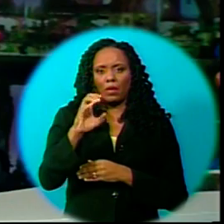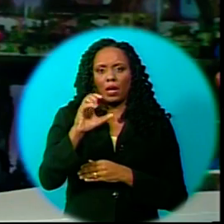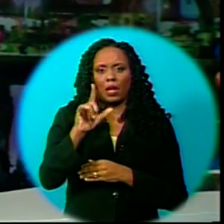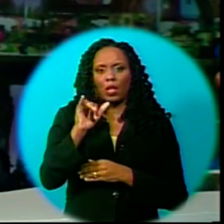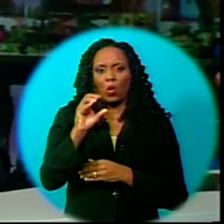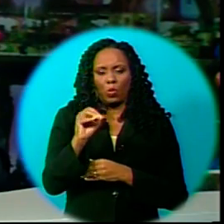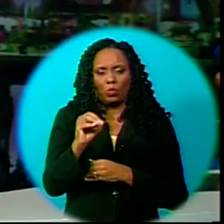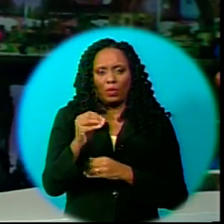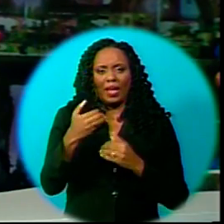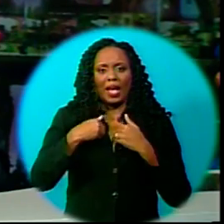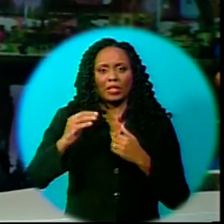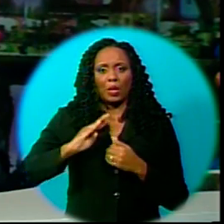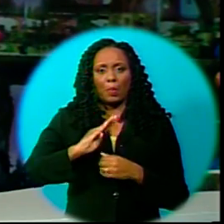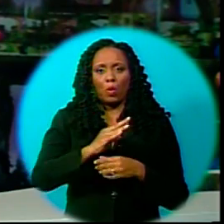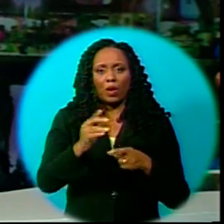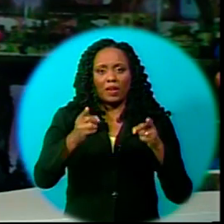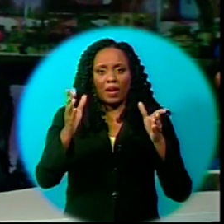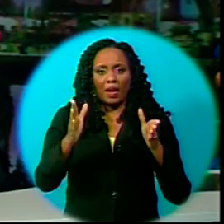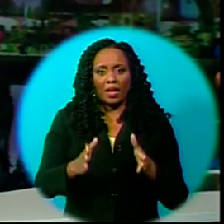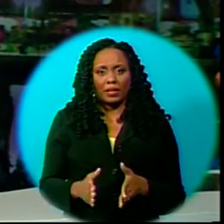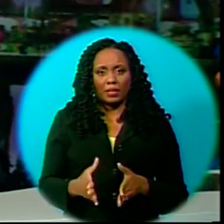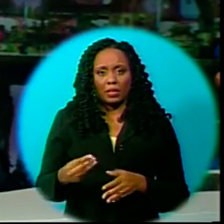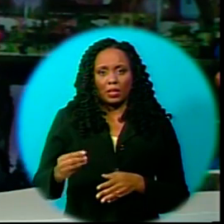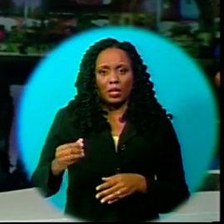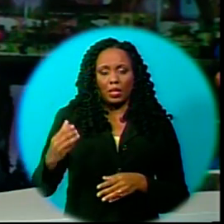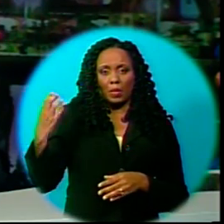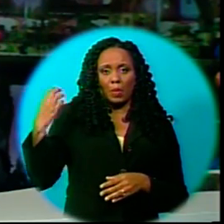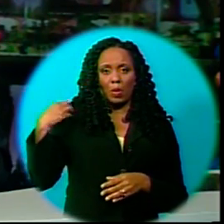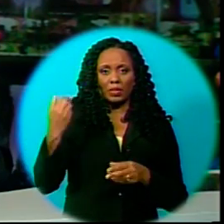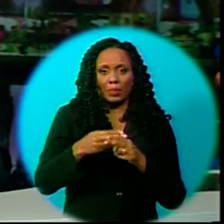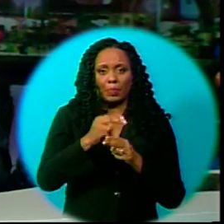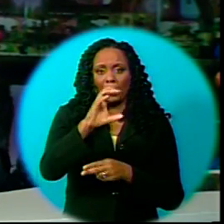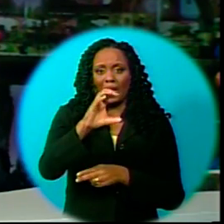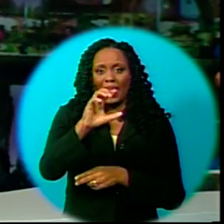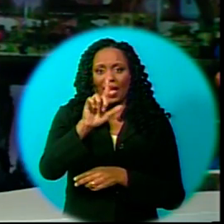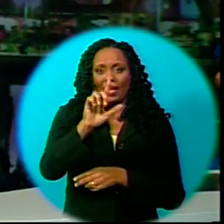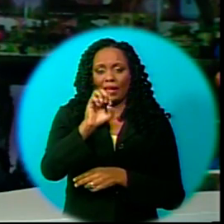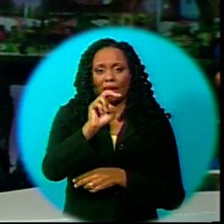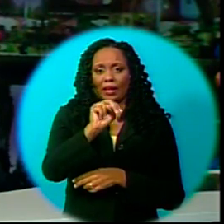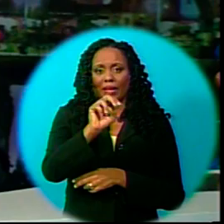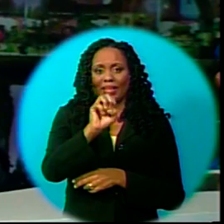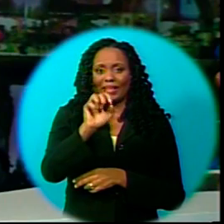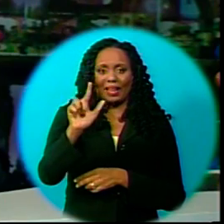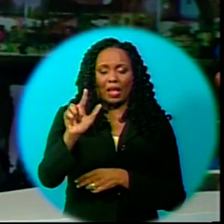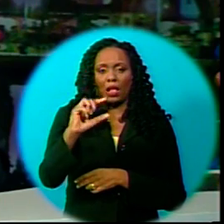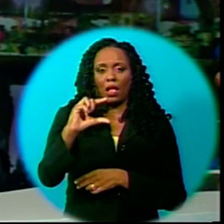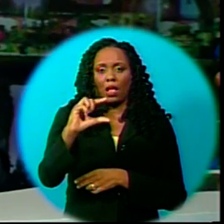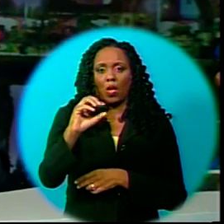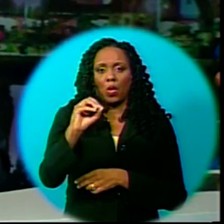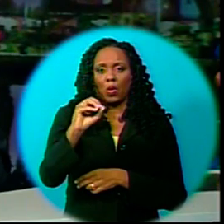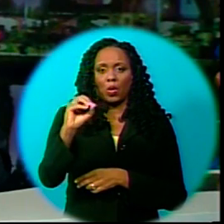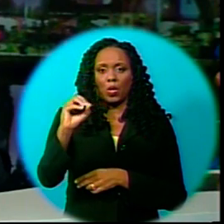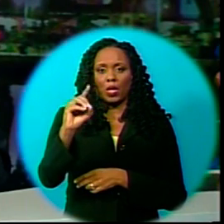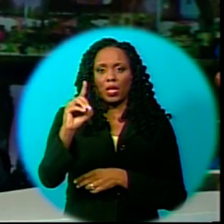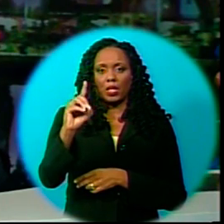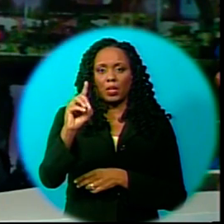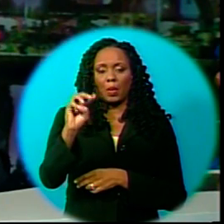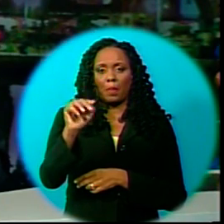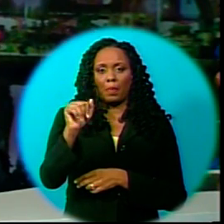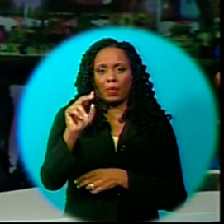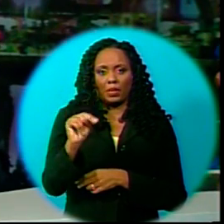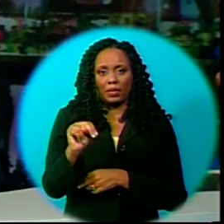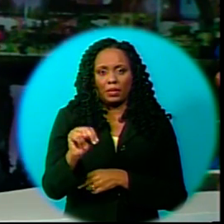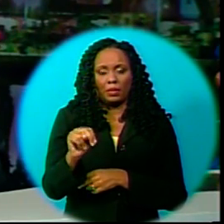board of directors chaired by financial analyst Clennell Goodman. The directors were briefed and appraised of their mandate during their